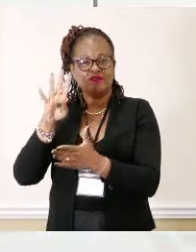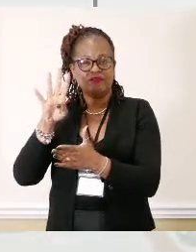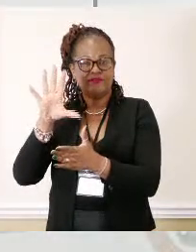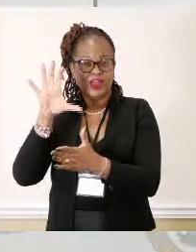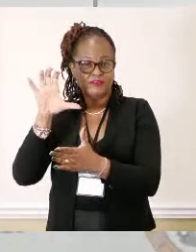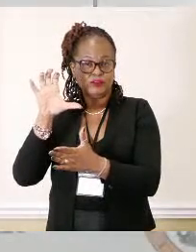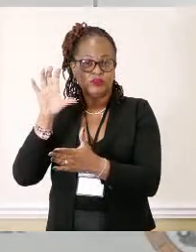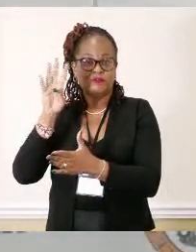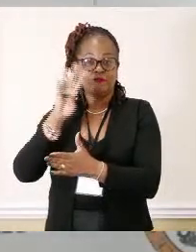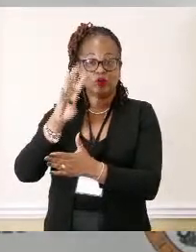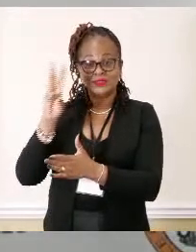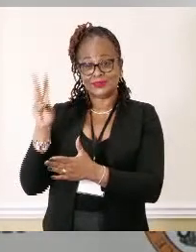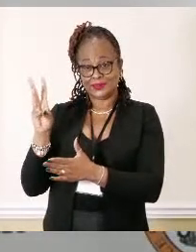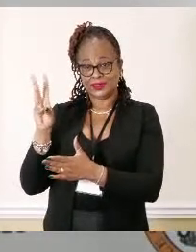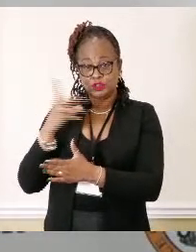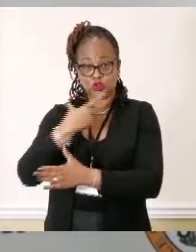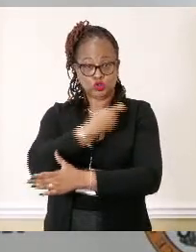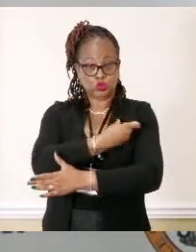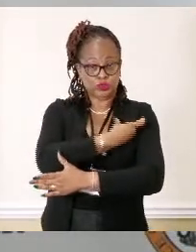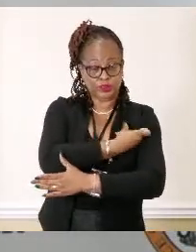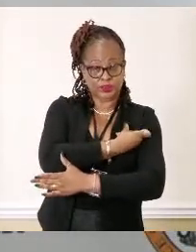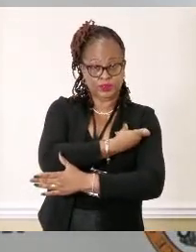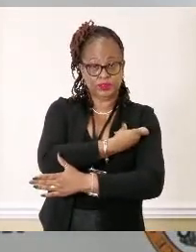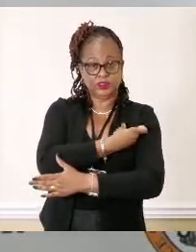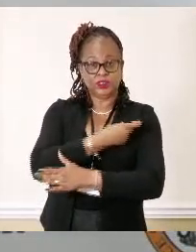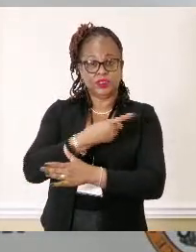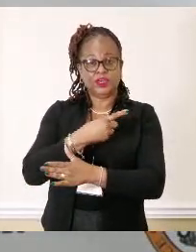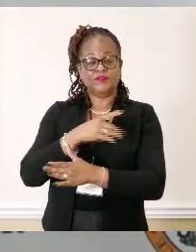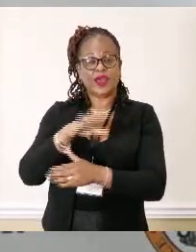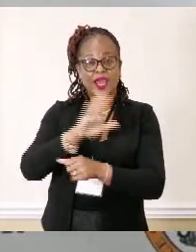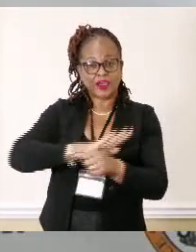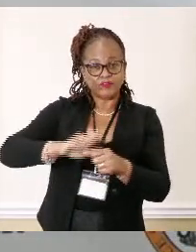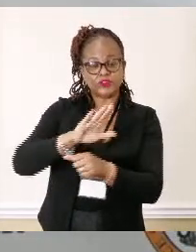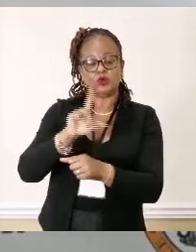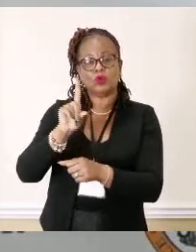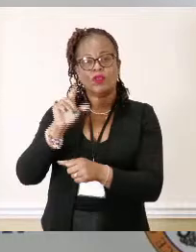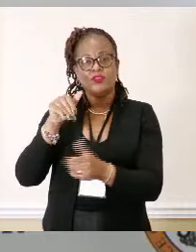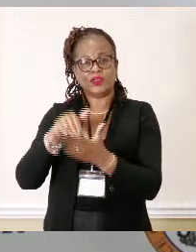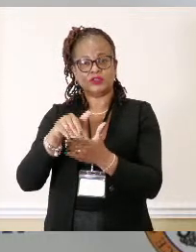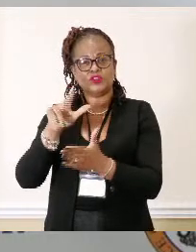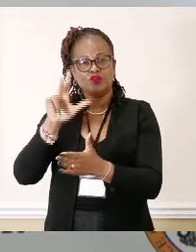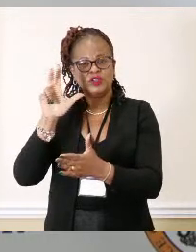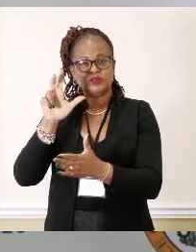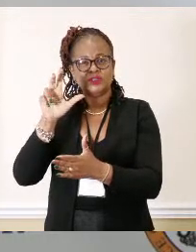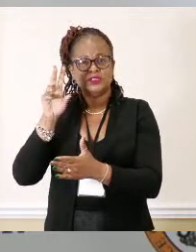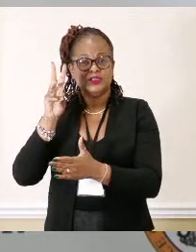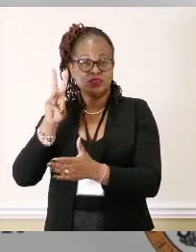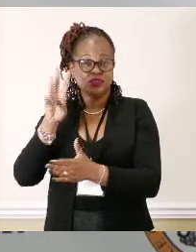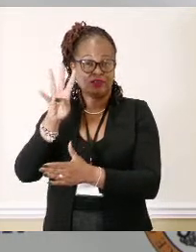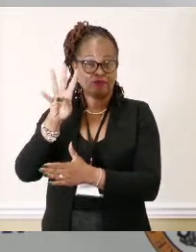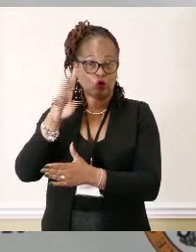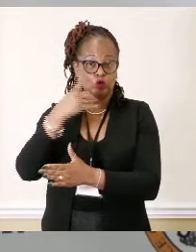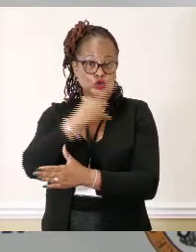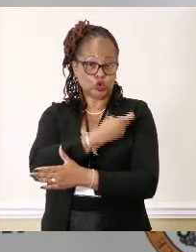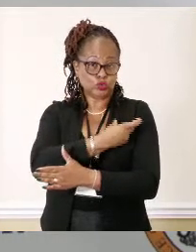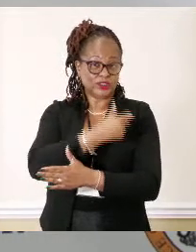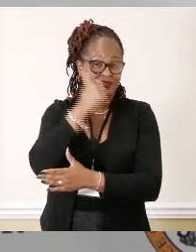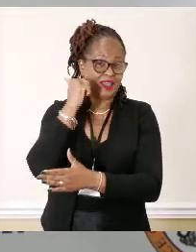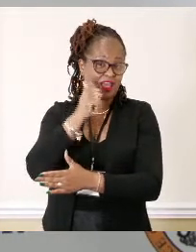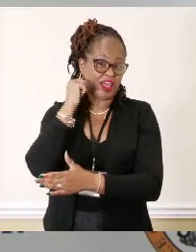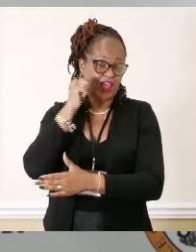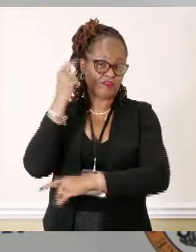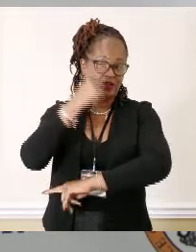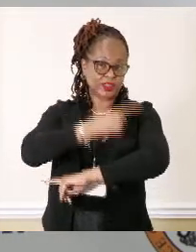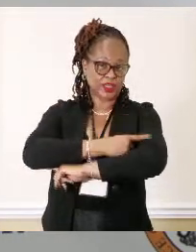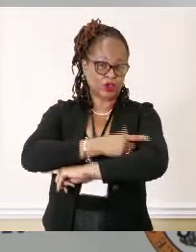9,546 doses of the vaccine for an average of 1,364 doses per day. On